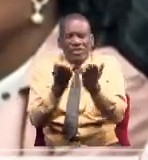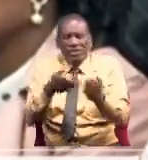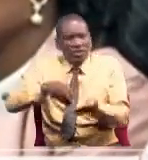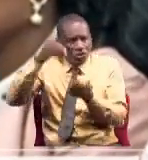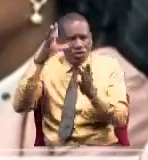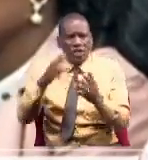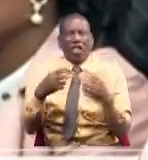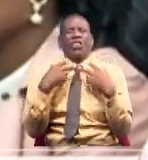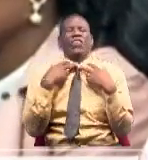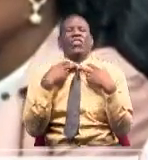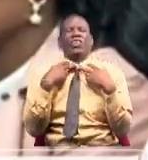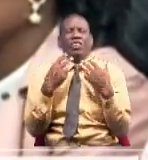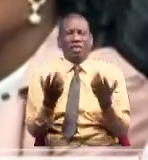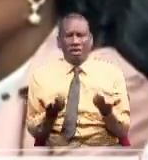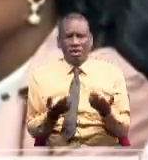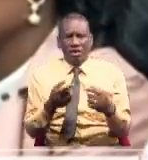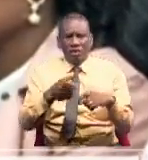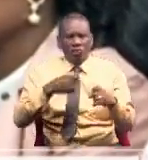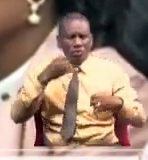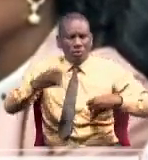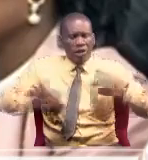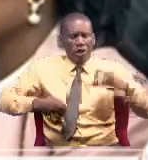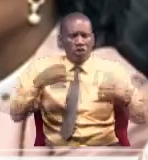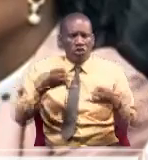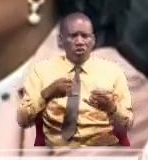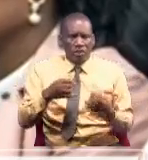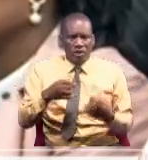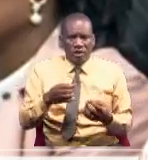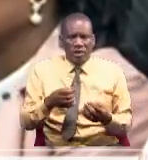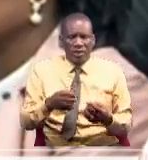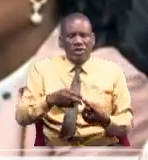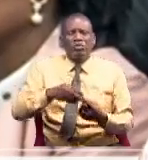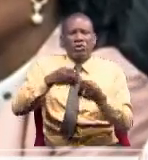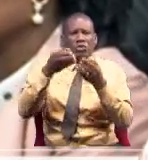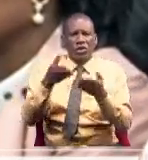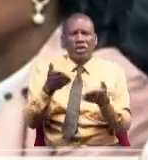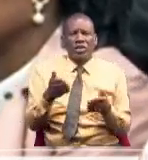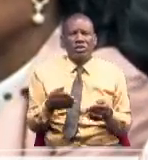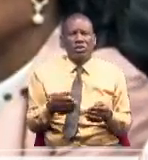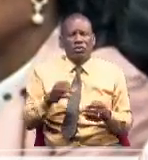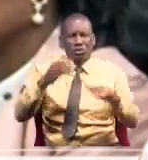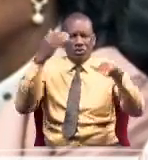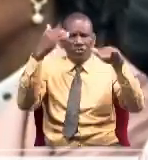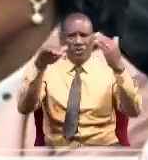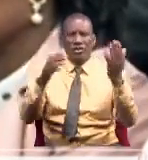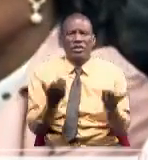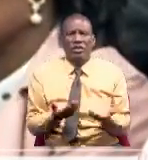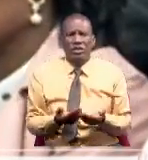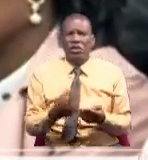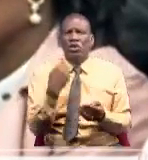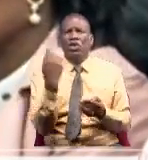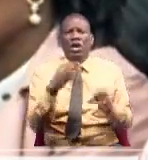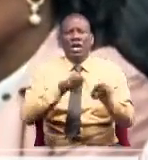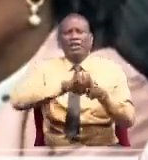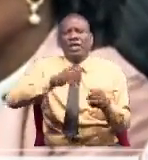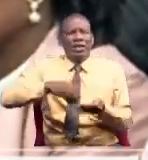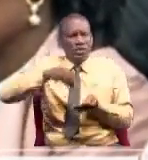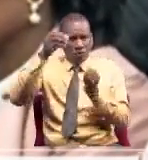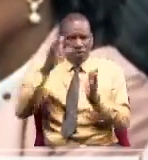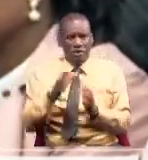are held back from enjoying the privileges of the university, just as other